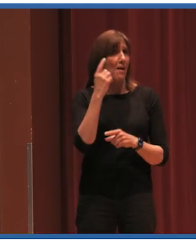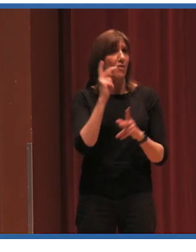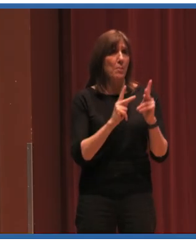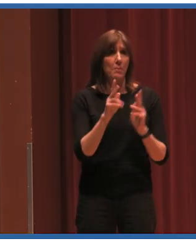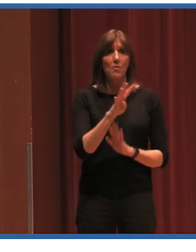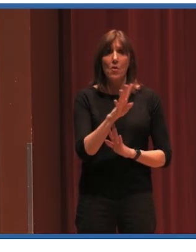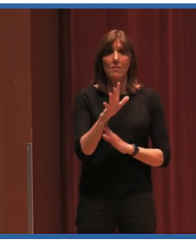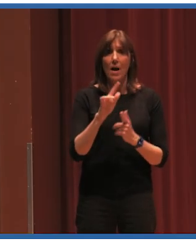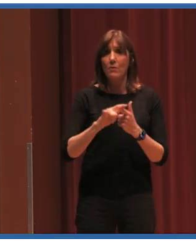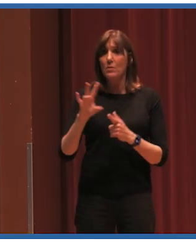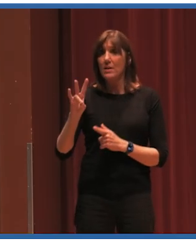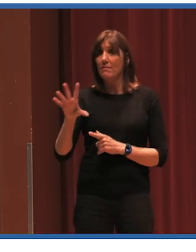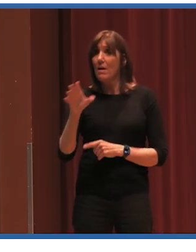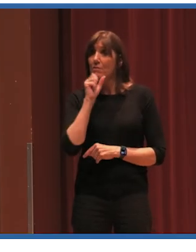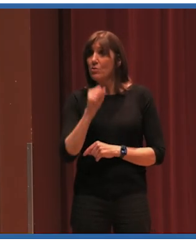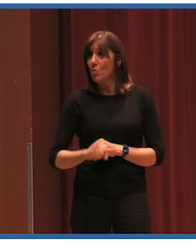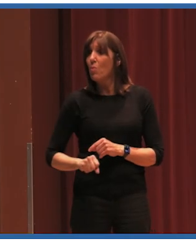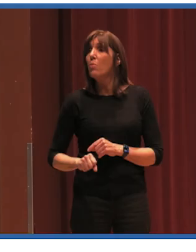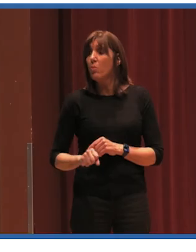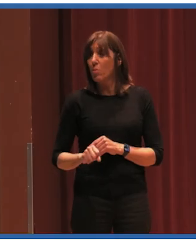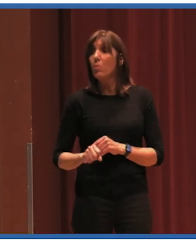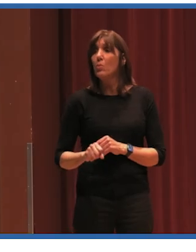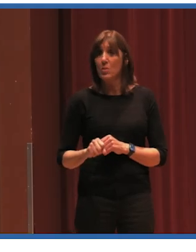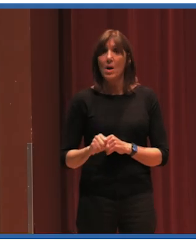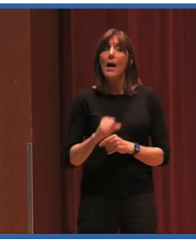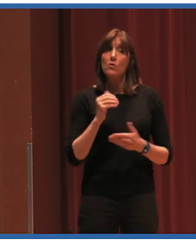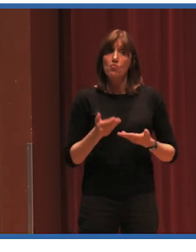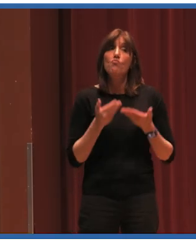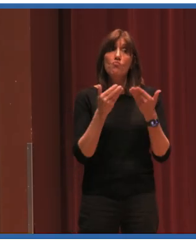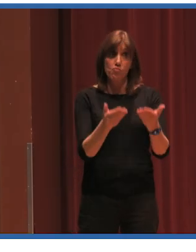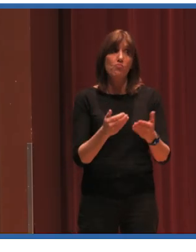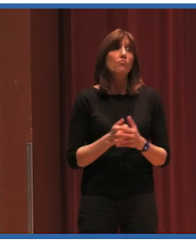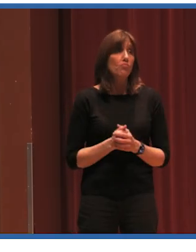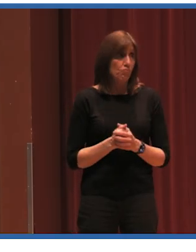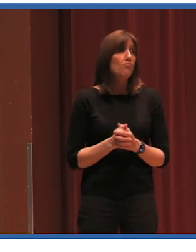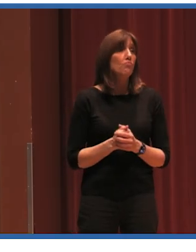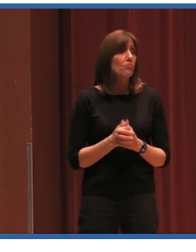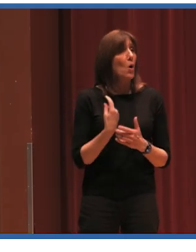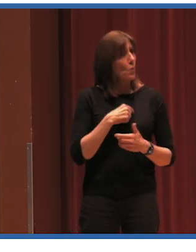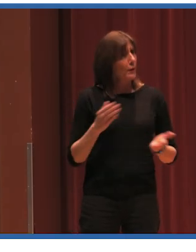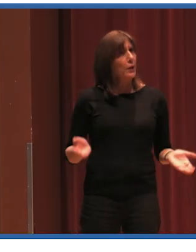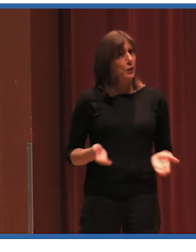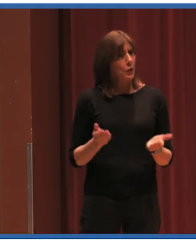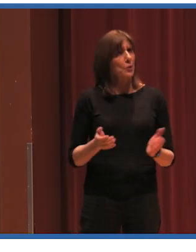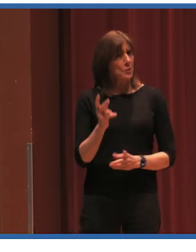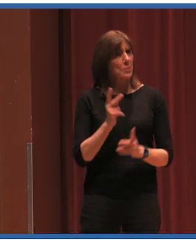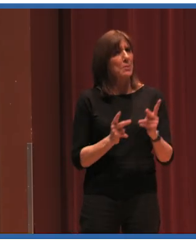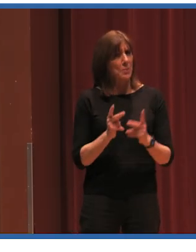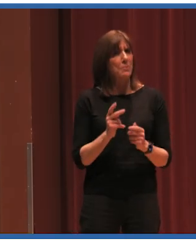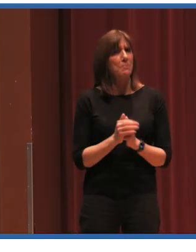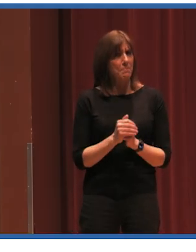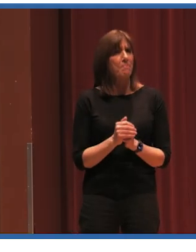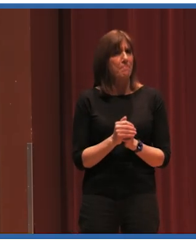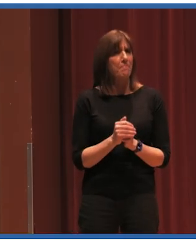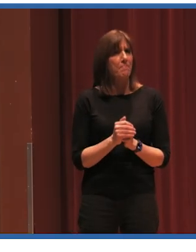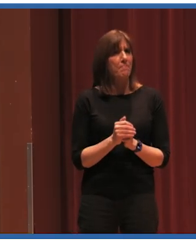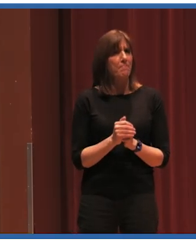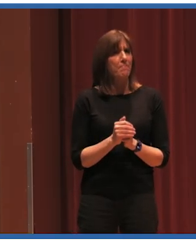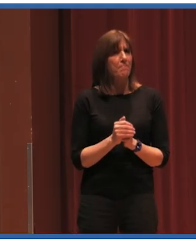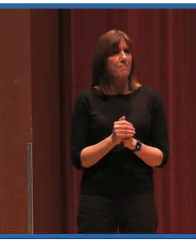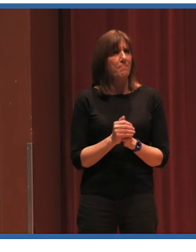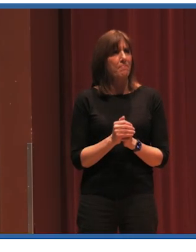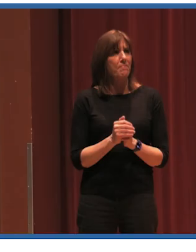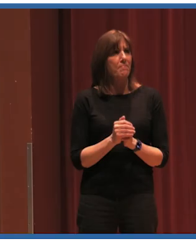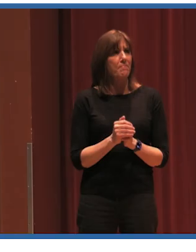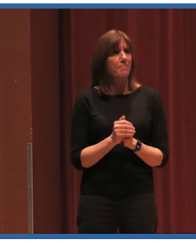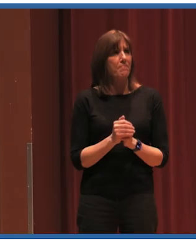45 to 75 for whom this screening is recommended. So we encourage people to either